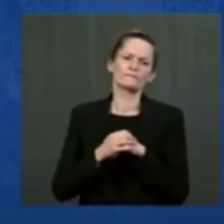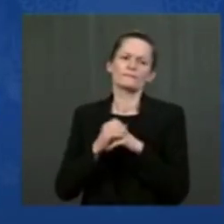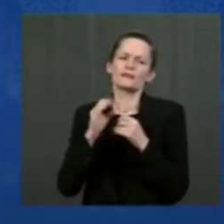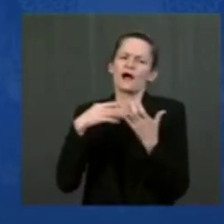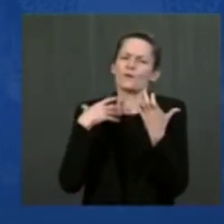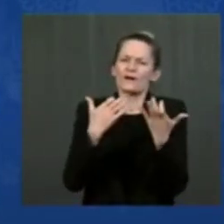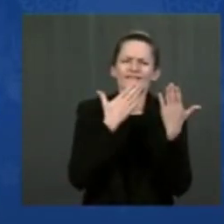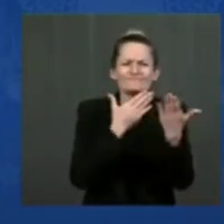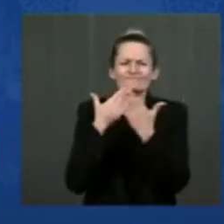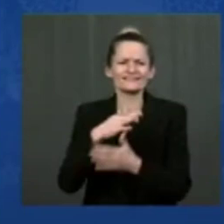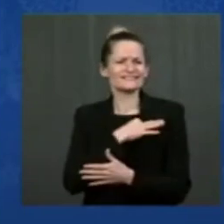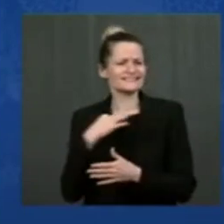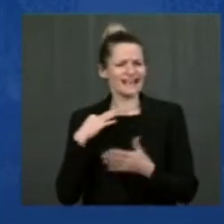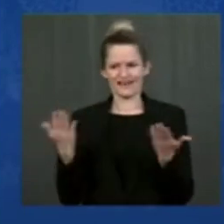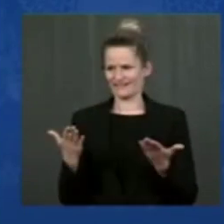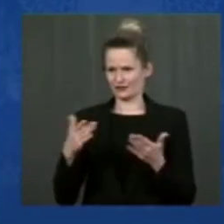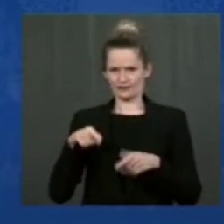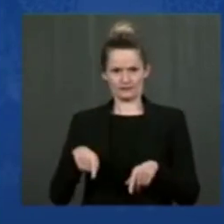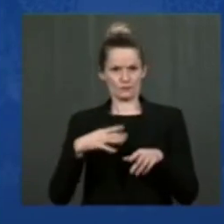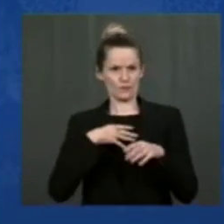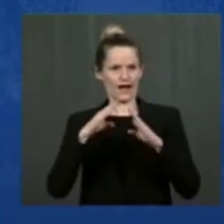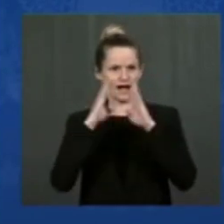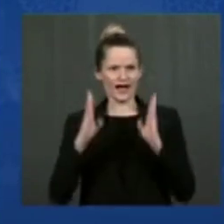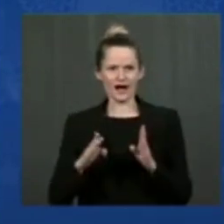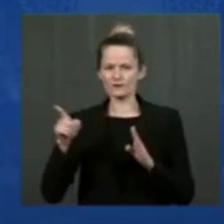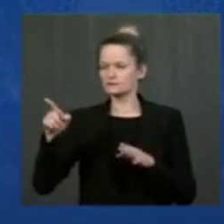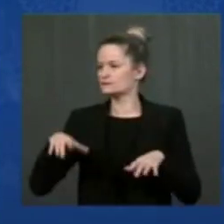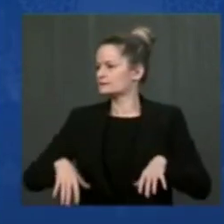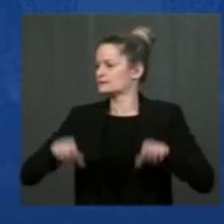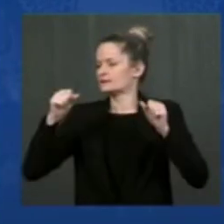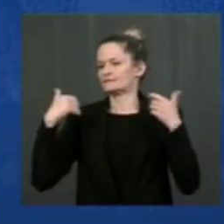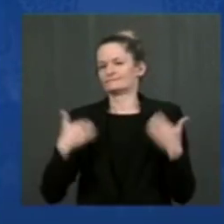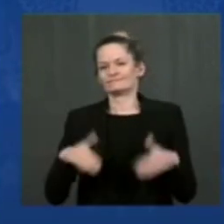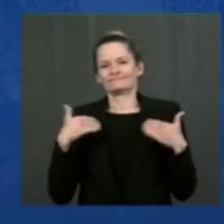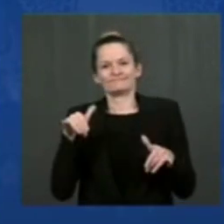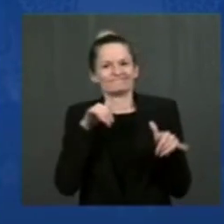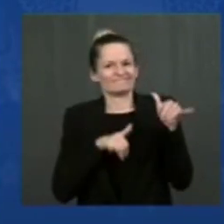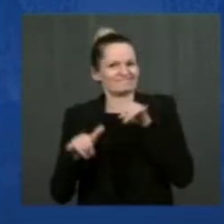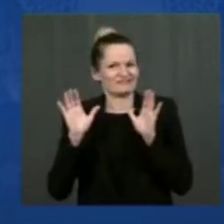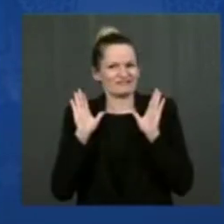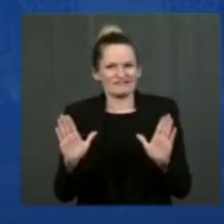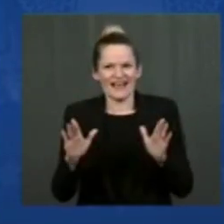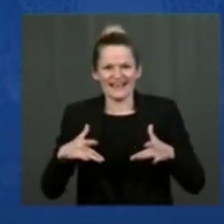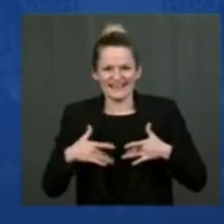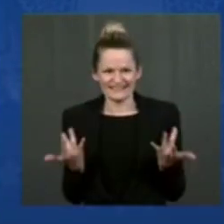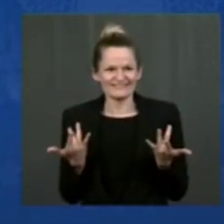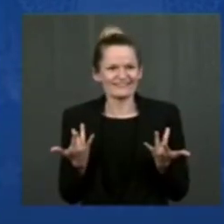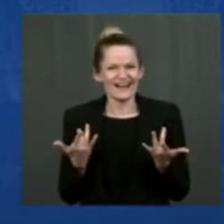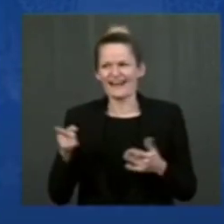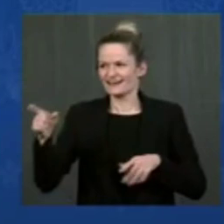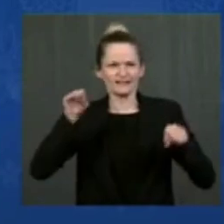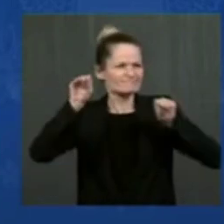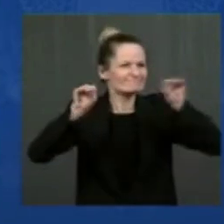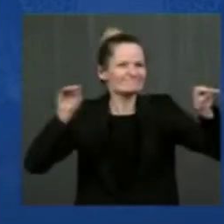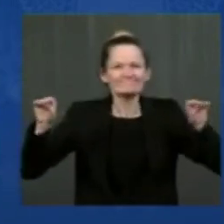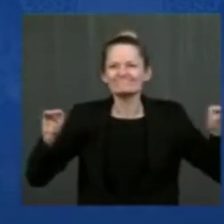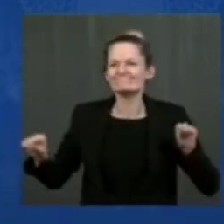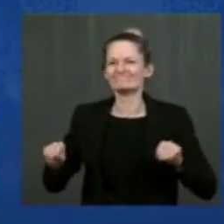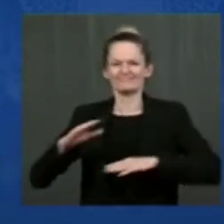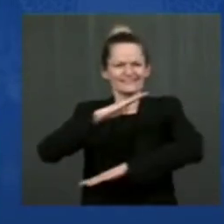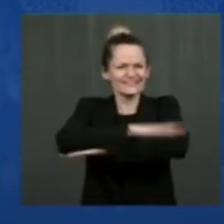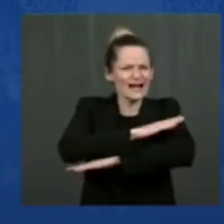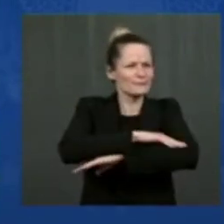well for putting this incredible event together, setting the tables up, setting the chairs up, and doing everything you do. So we should give them a round of applause. The people